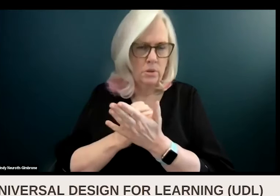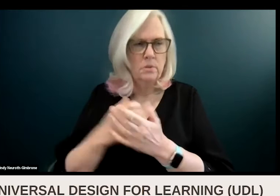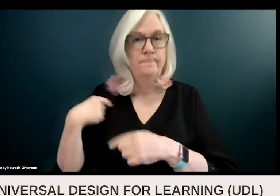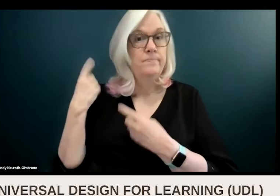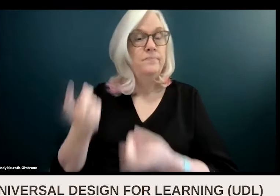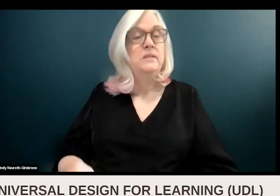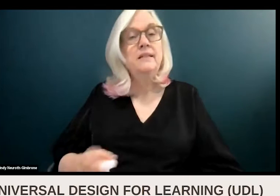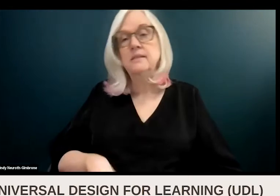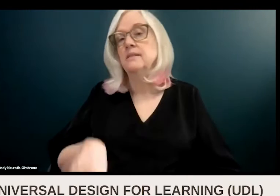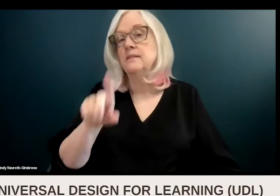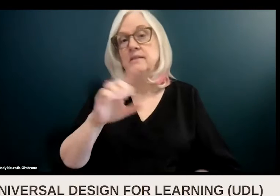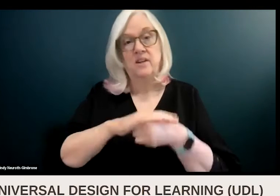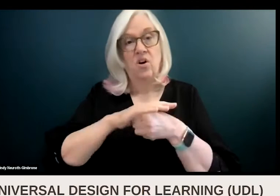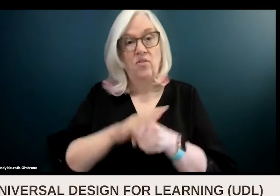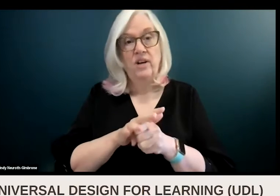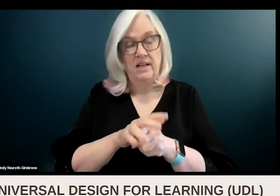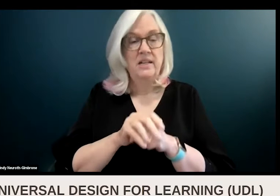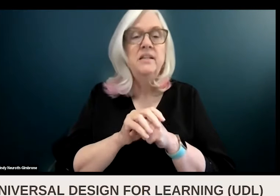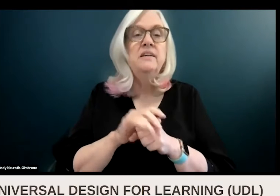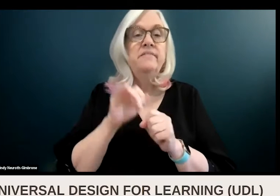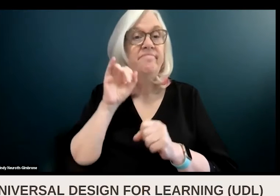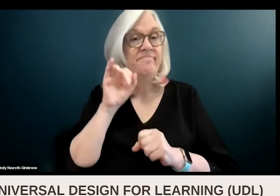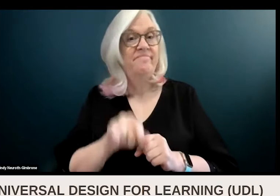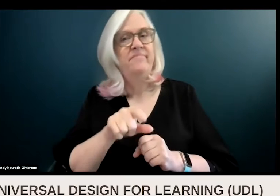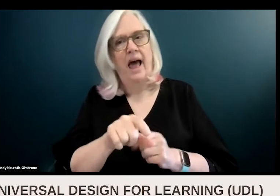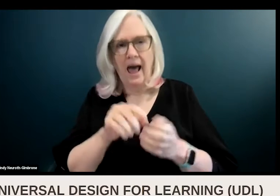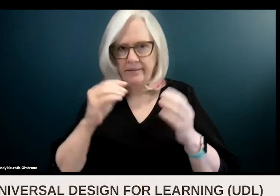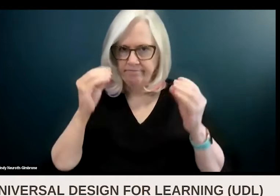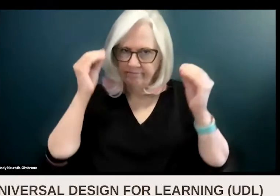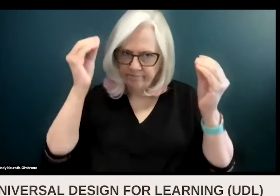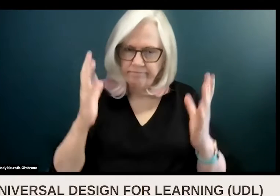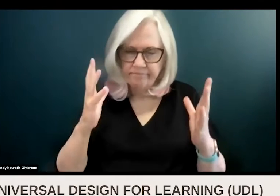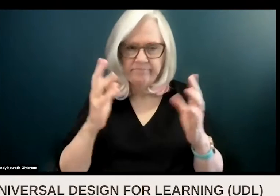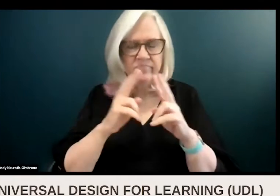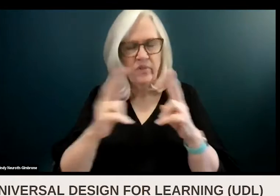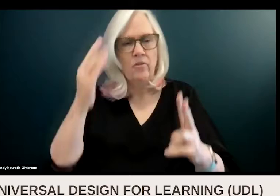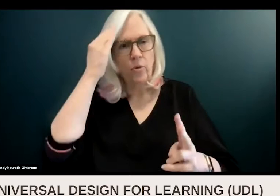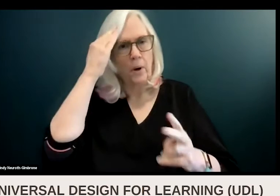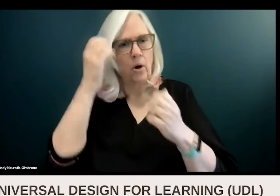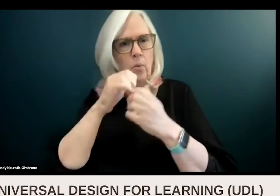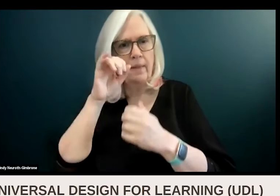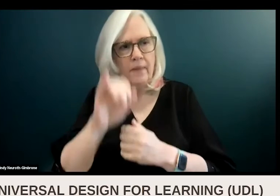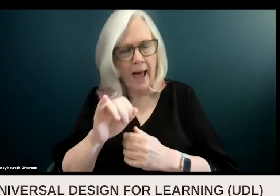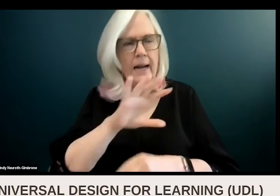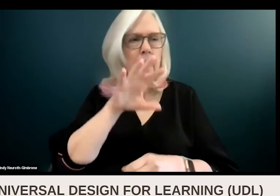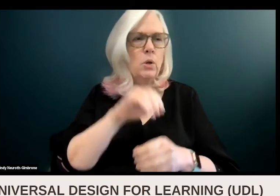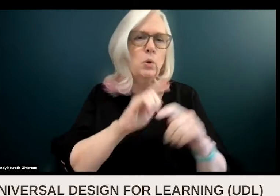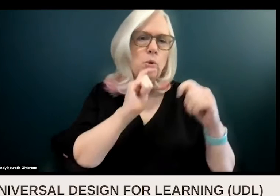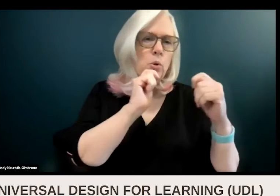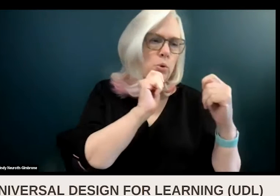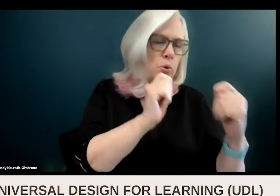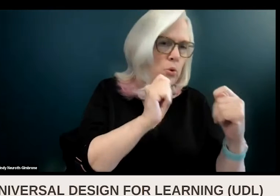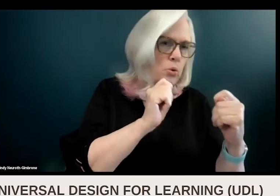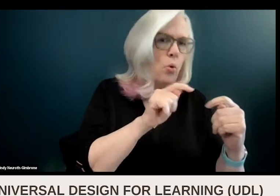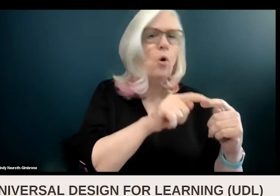acquainted with. It is like an educational battle strategy on all fronts. So it includes tutorial videos, gamification of